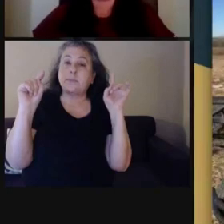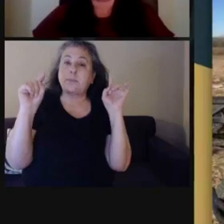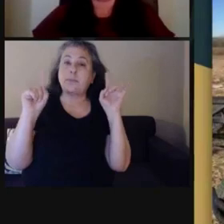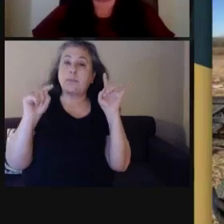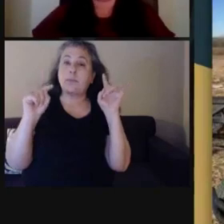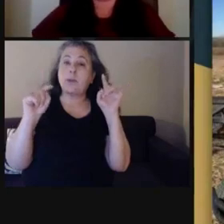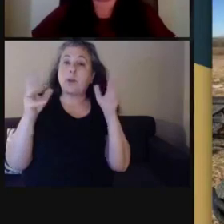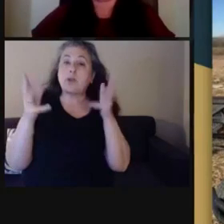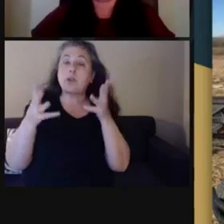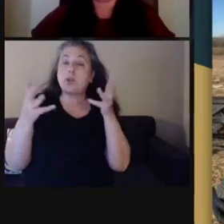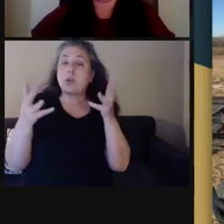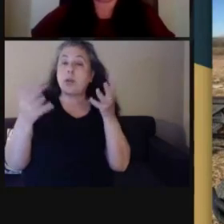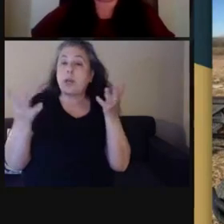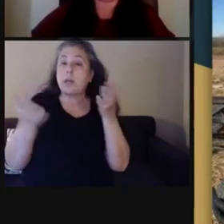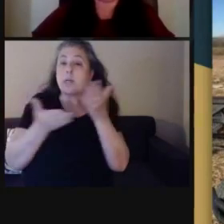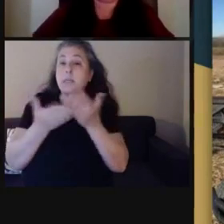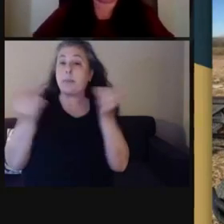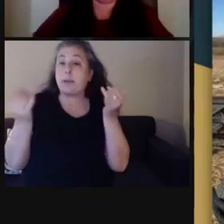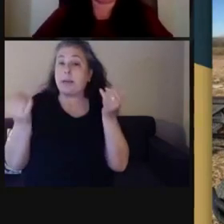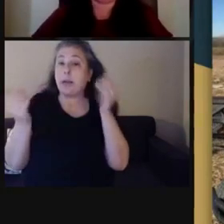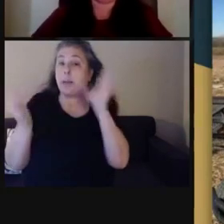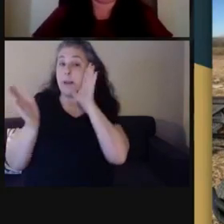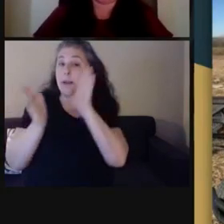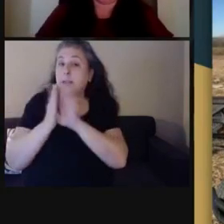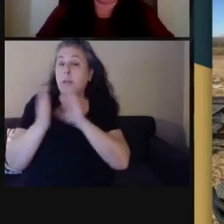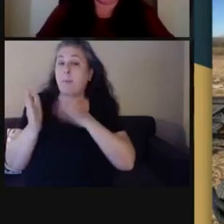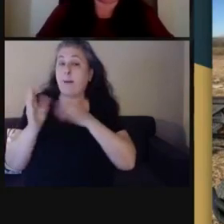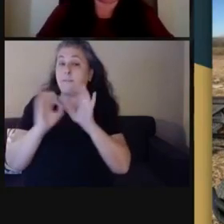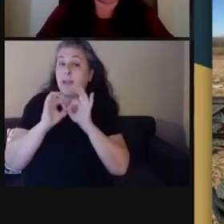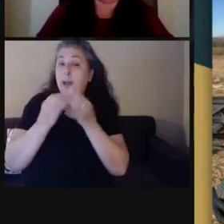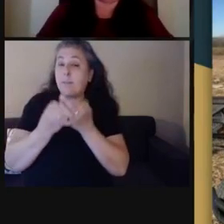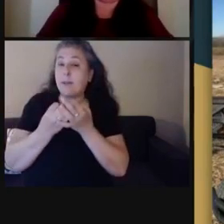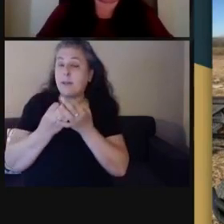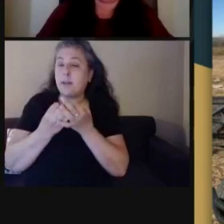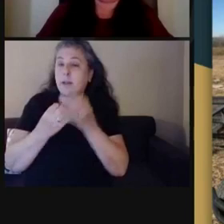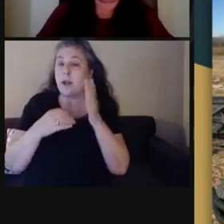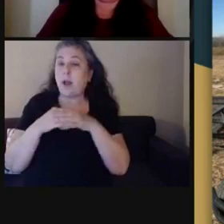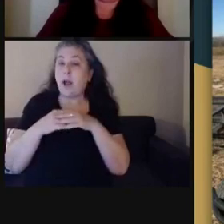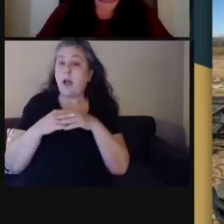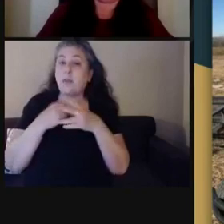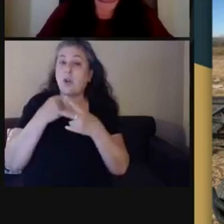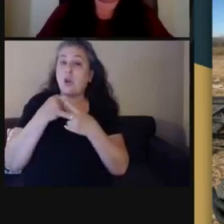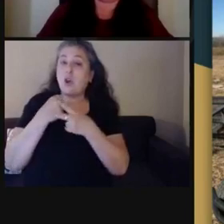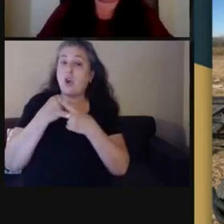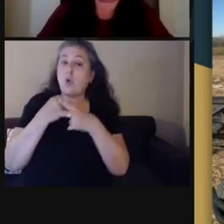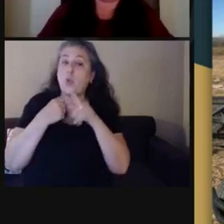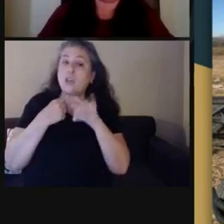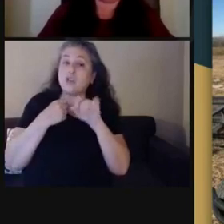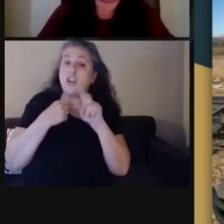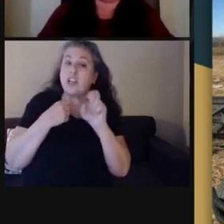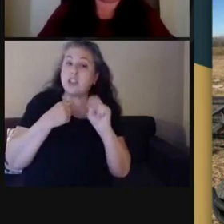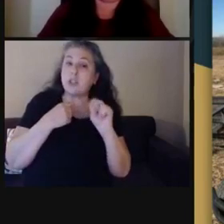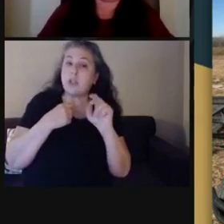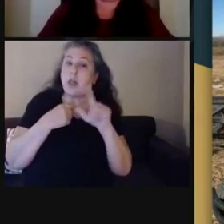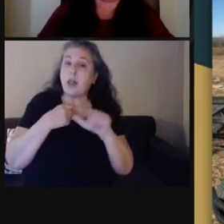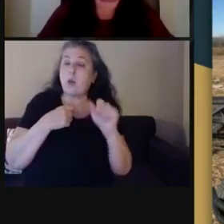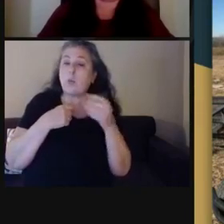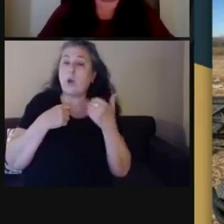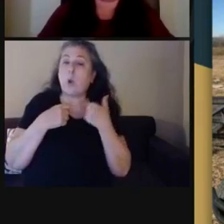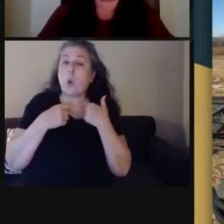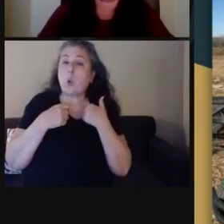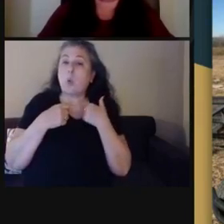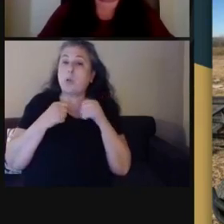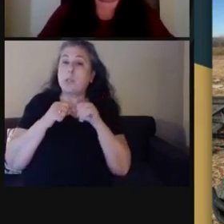And so here's some contemporary pictures. This is my family out on the reservation. This is the land that we own, and we are